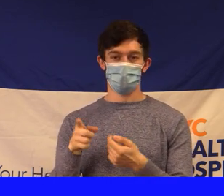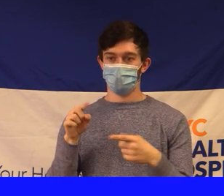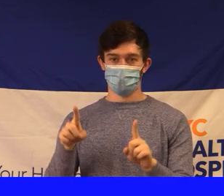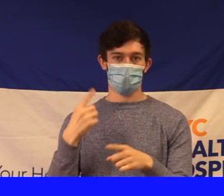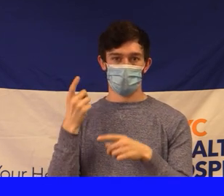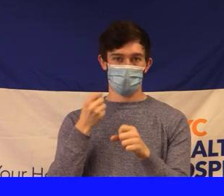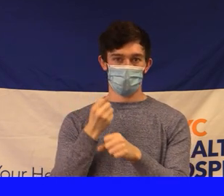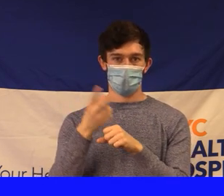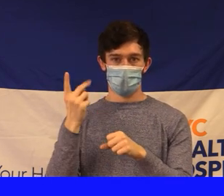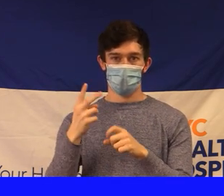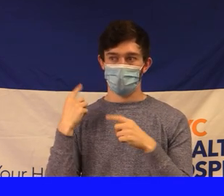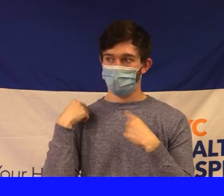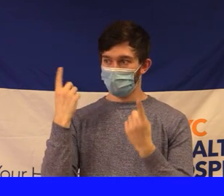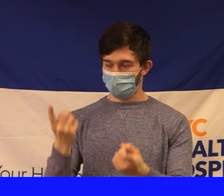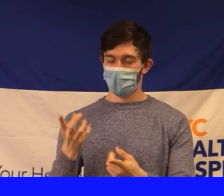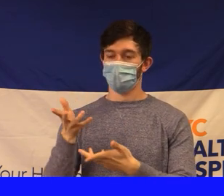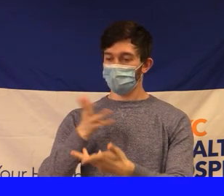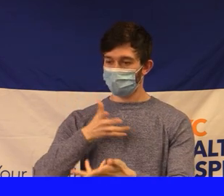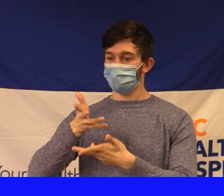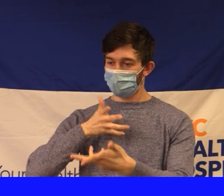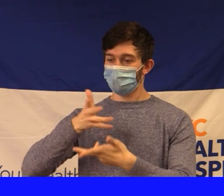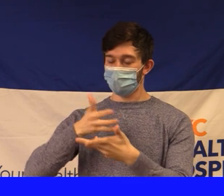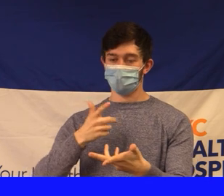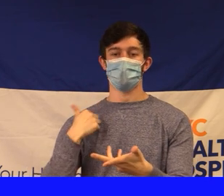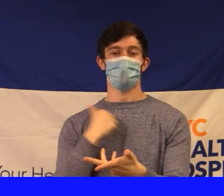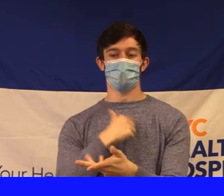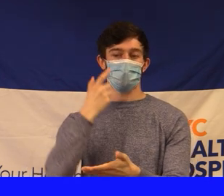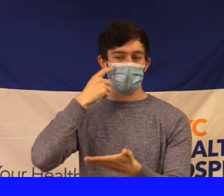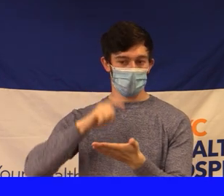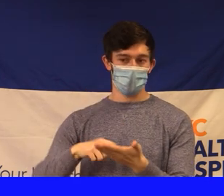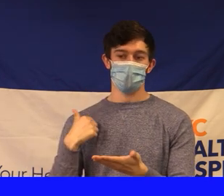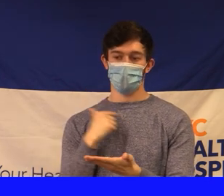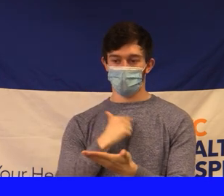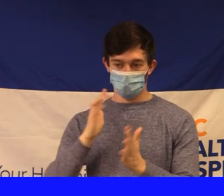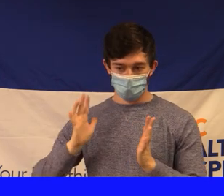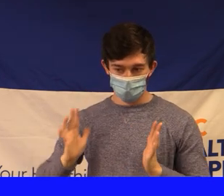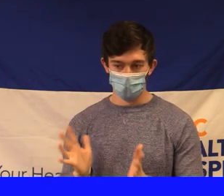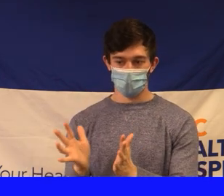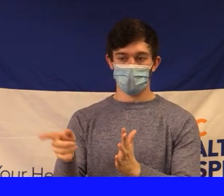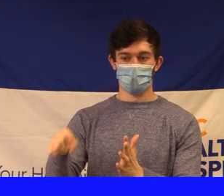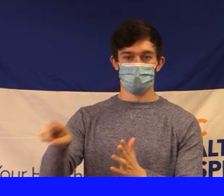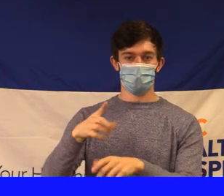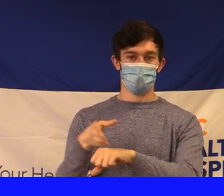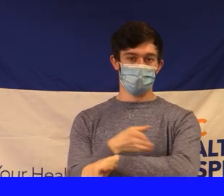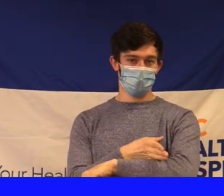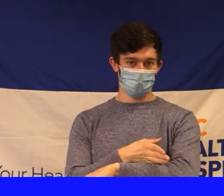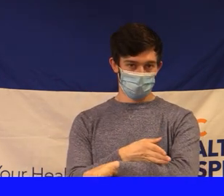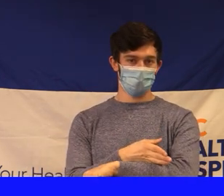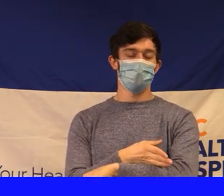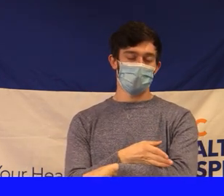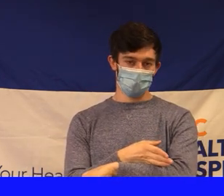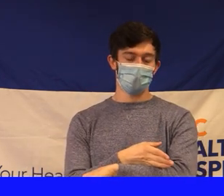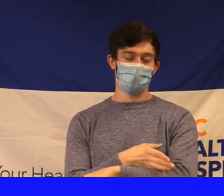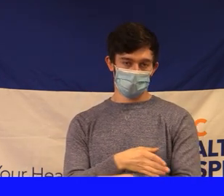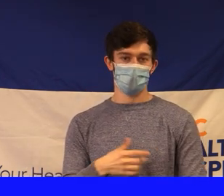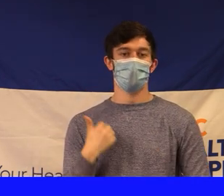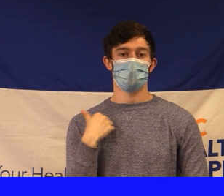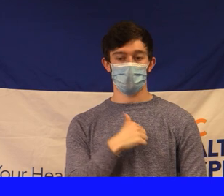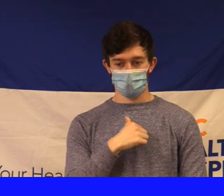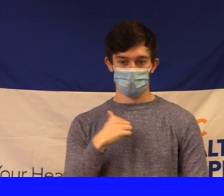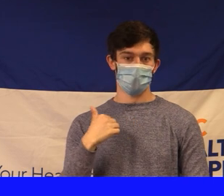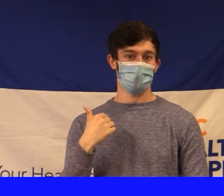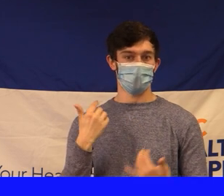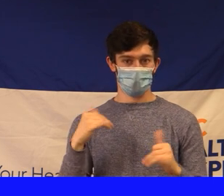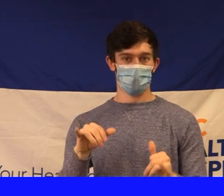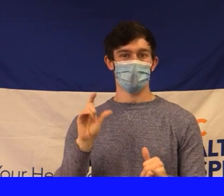half, we recognize and are pushing them to improve upon that. And we have work to